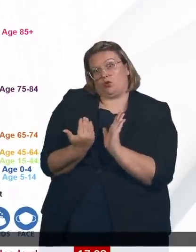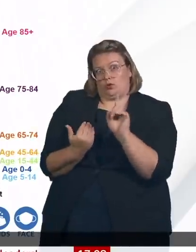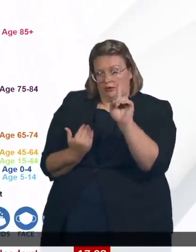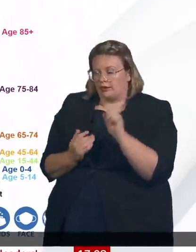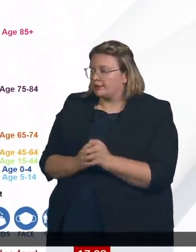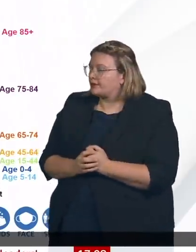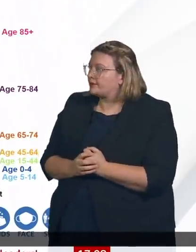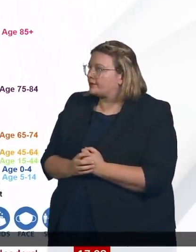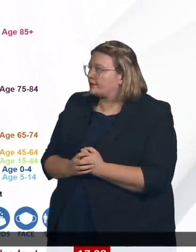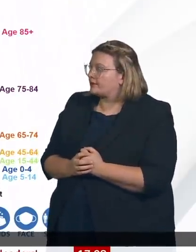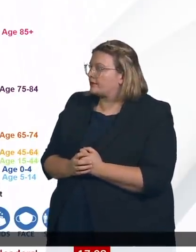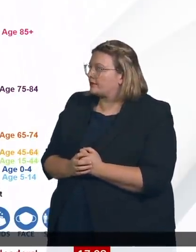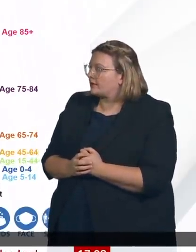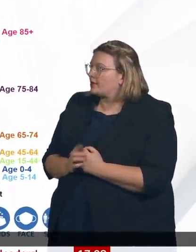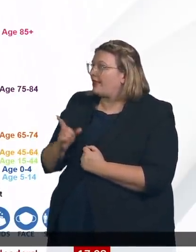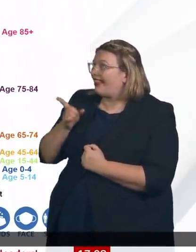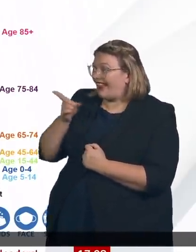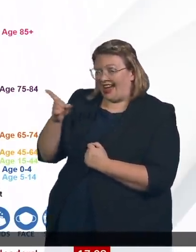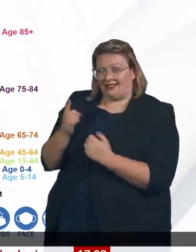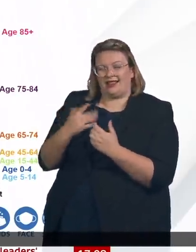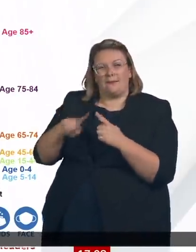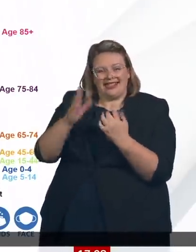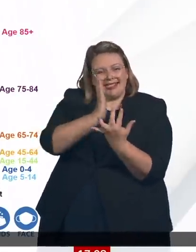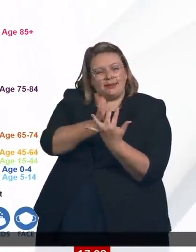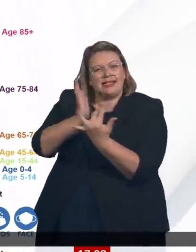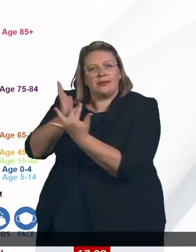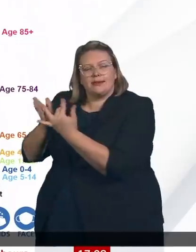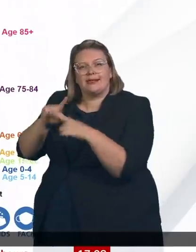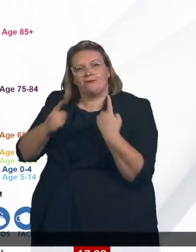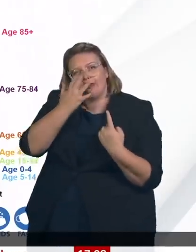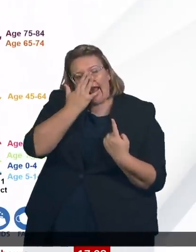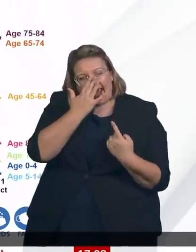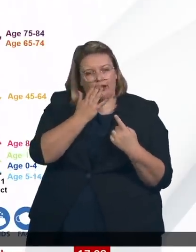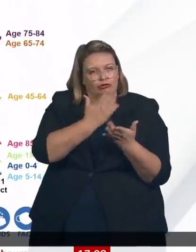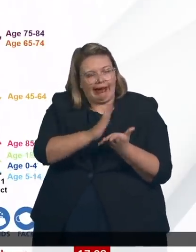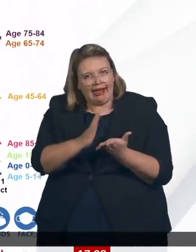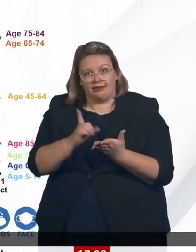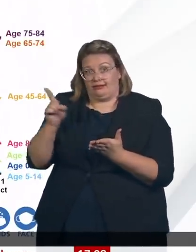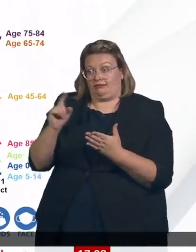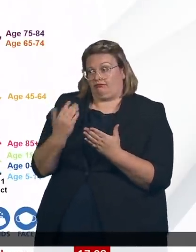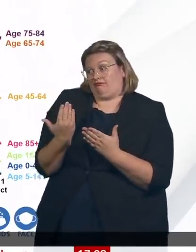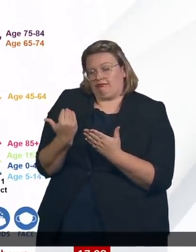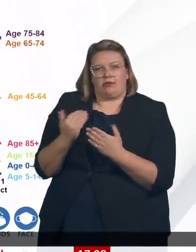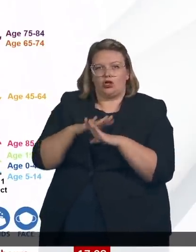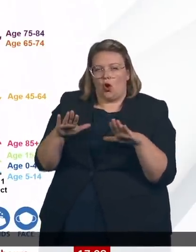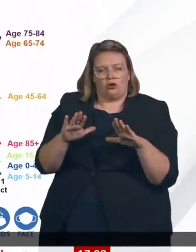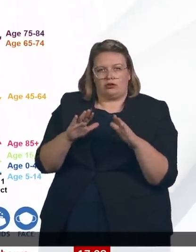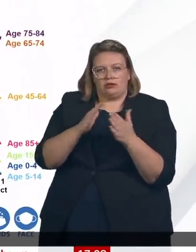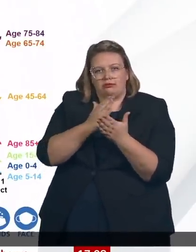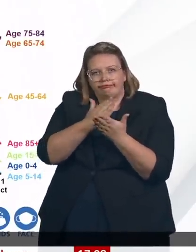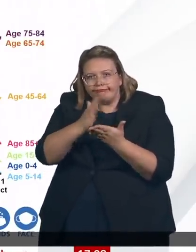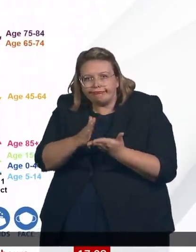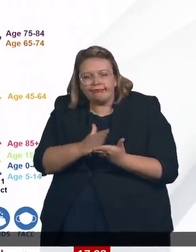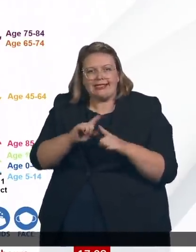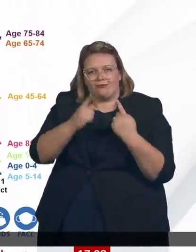that, though they are not segregated by age, but the pattern is the same. Next slide, please. Before I